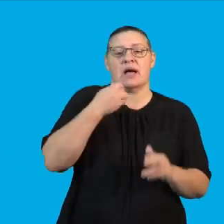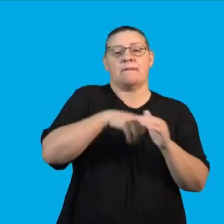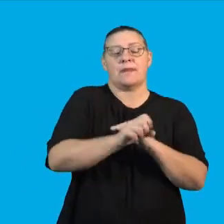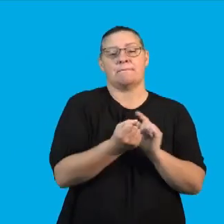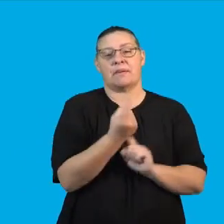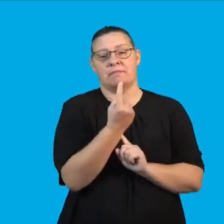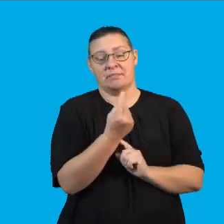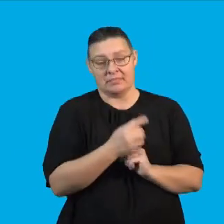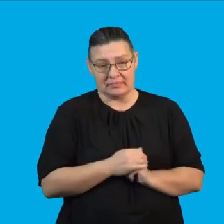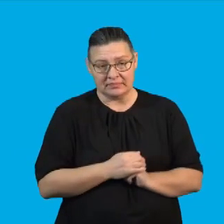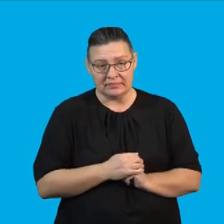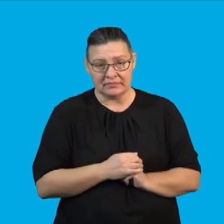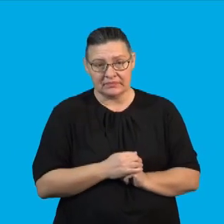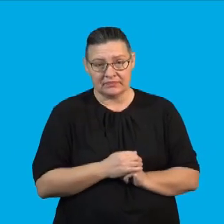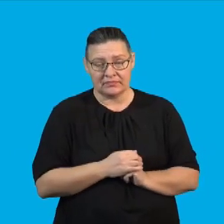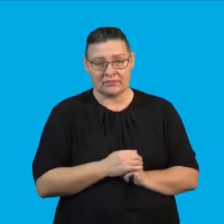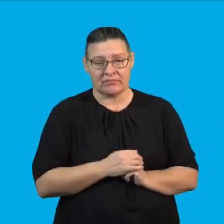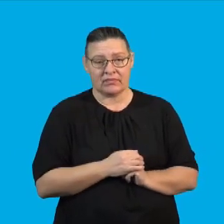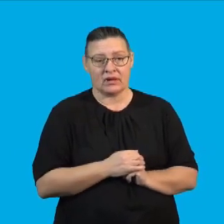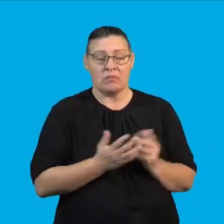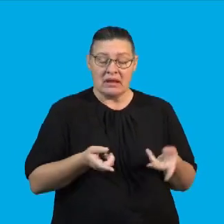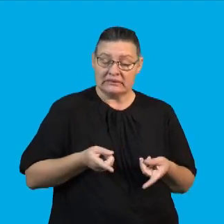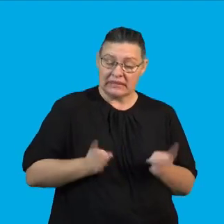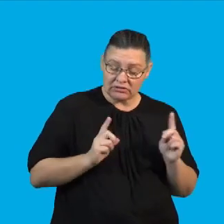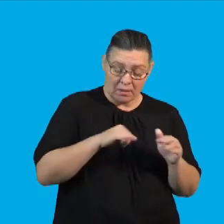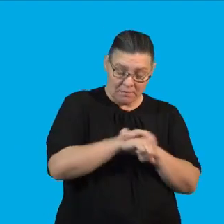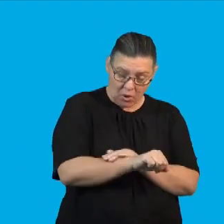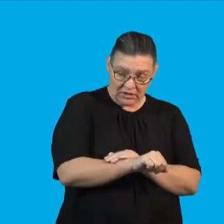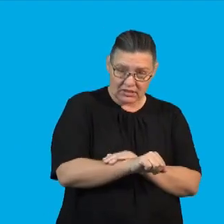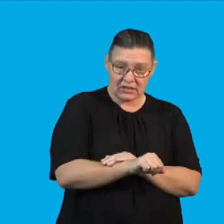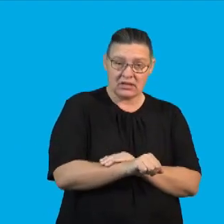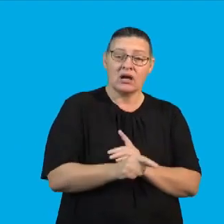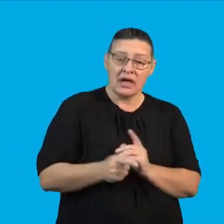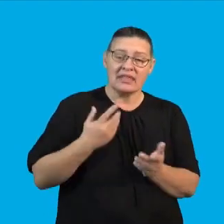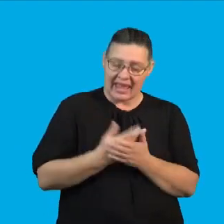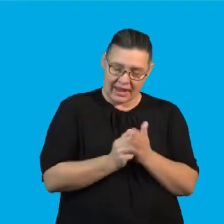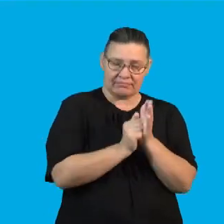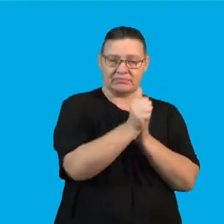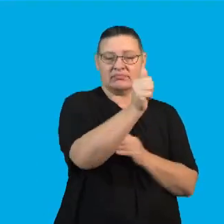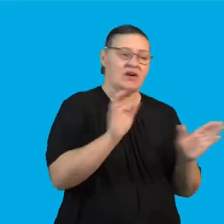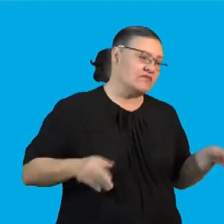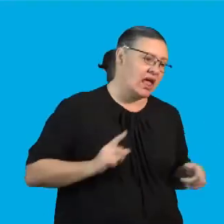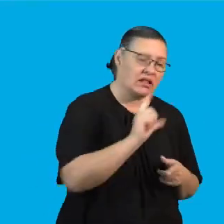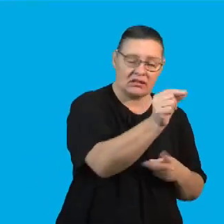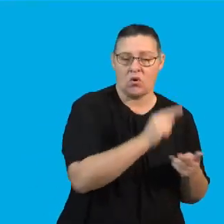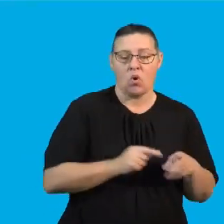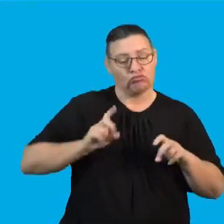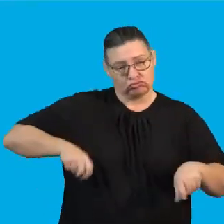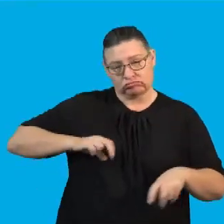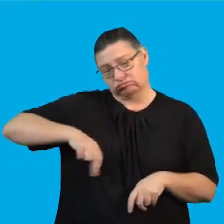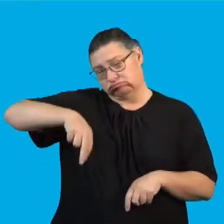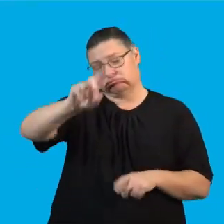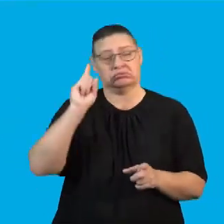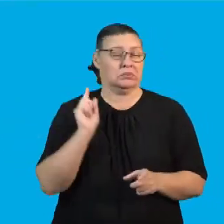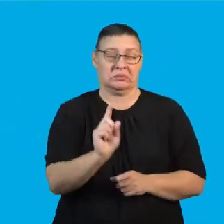feed immediately after hatching. So wherever there's danger, when they are born, if there is danger, they can fly away, they